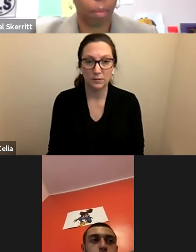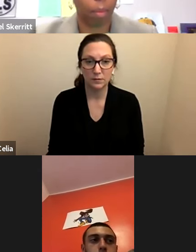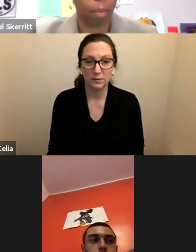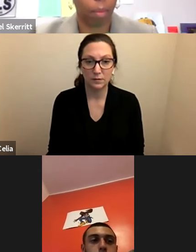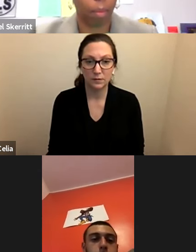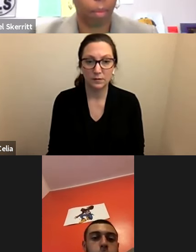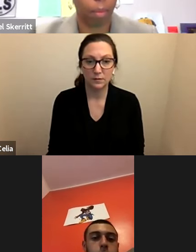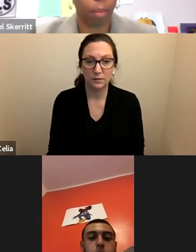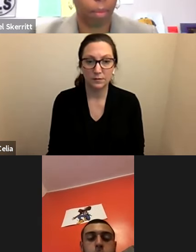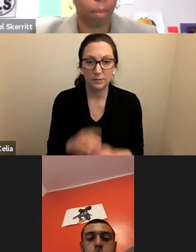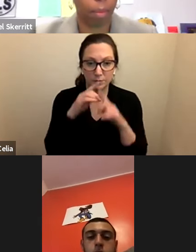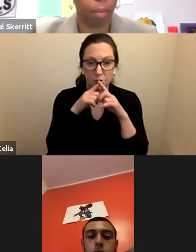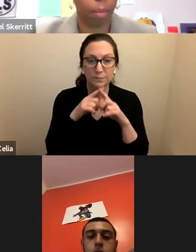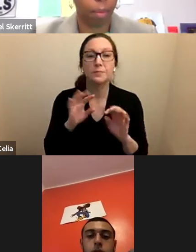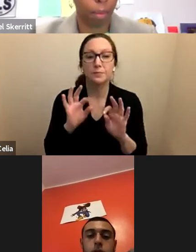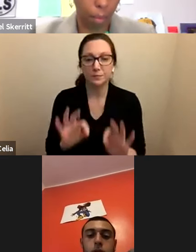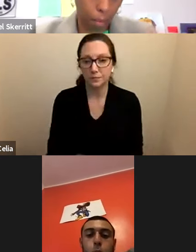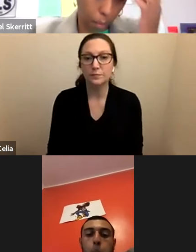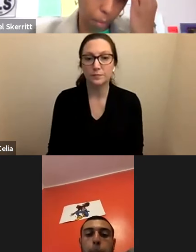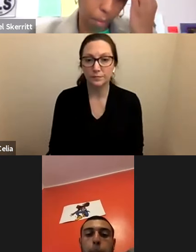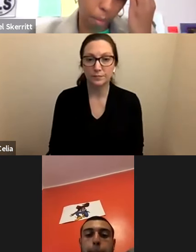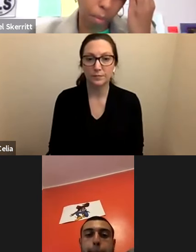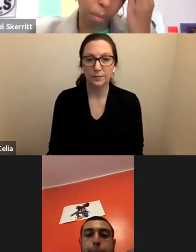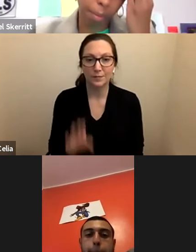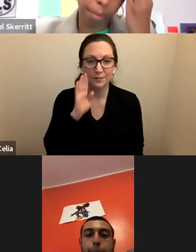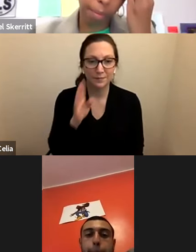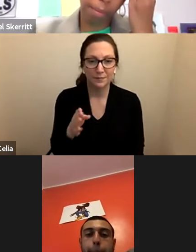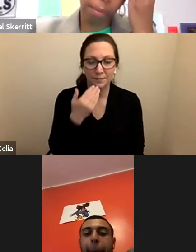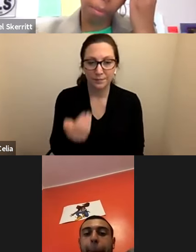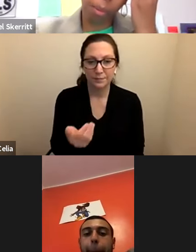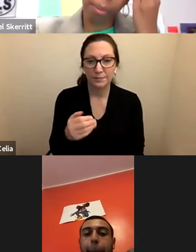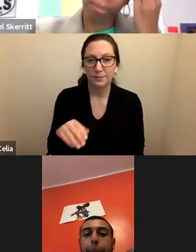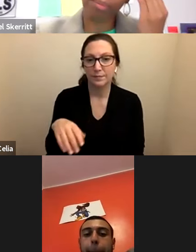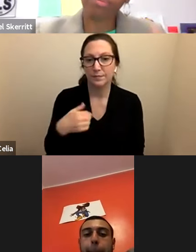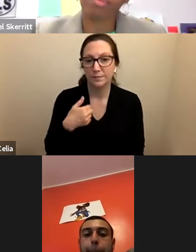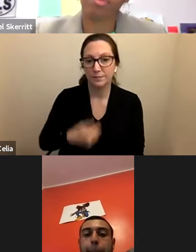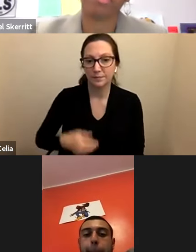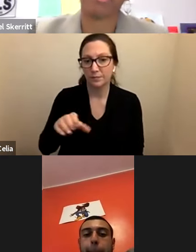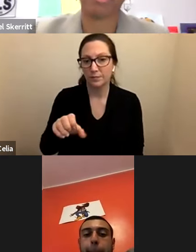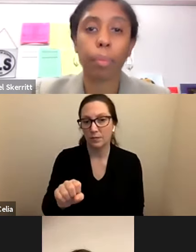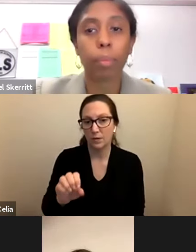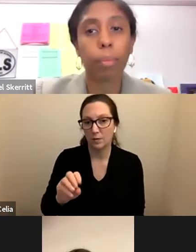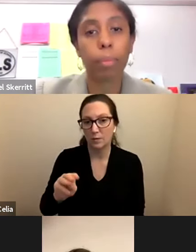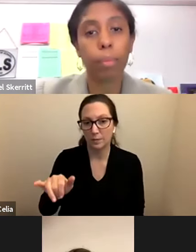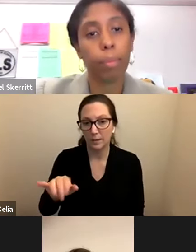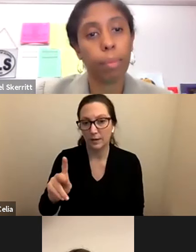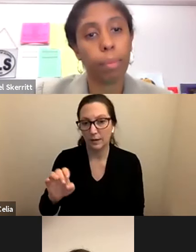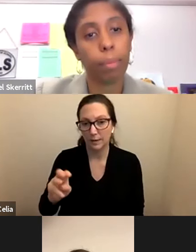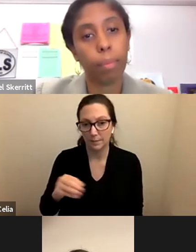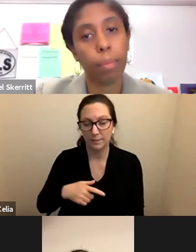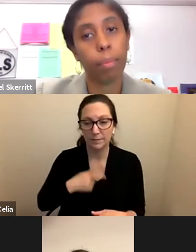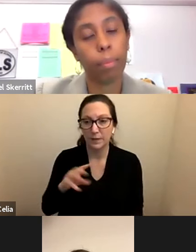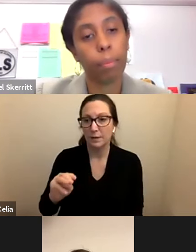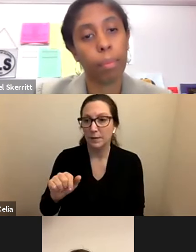You're muted. Hello? Yes. Hi, thank you. Hi, my name is Somi Kim. I live in Mattapan.